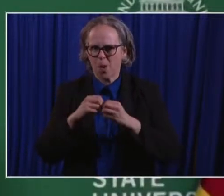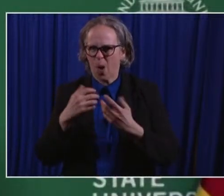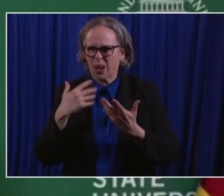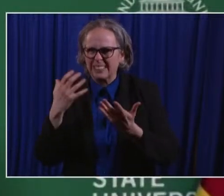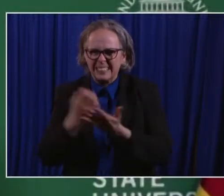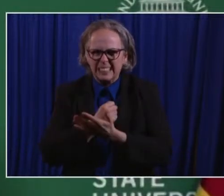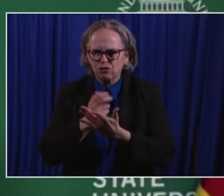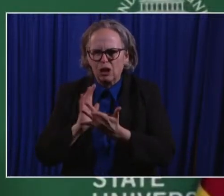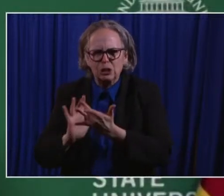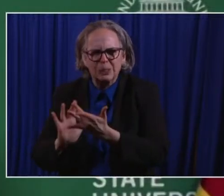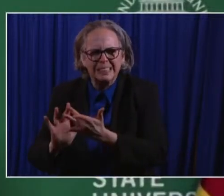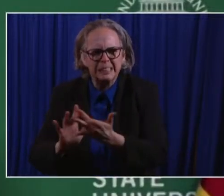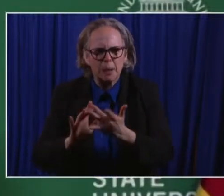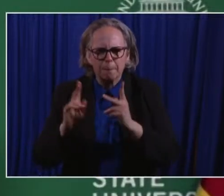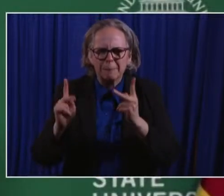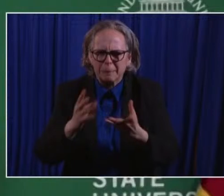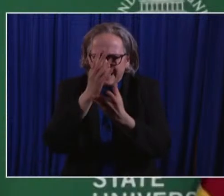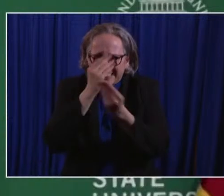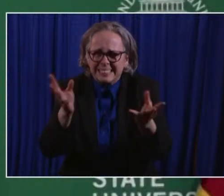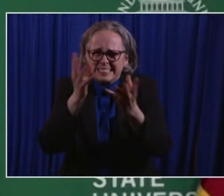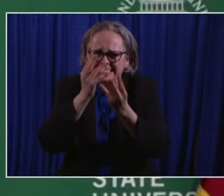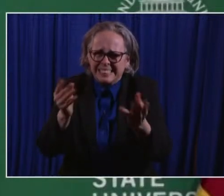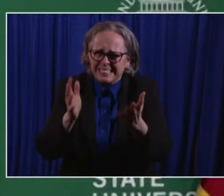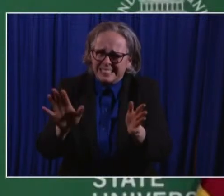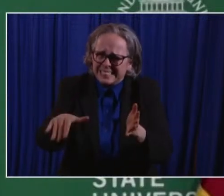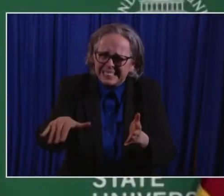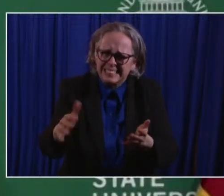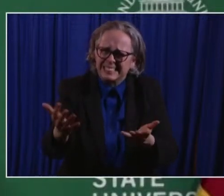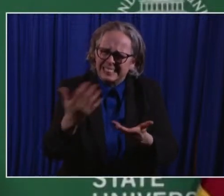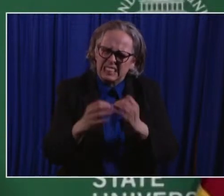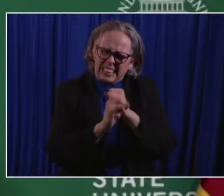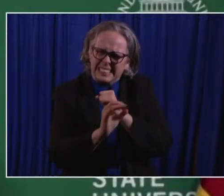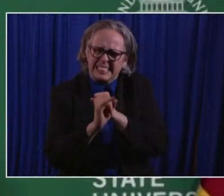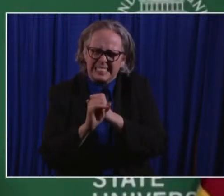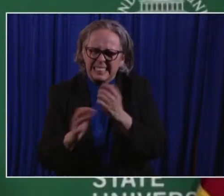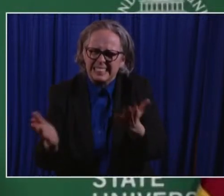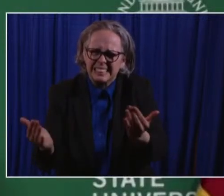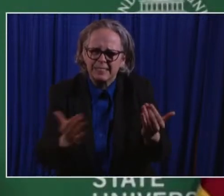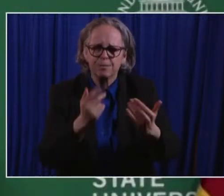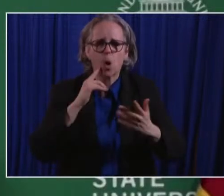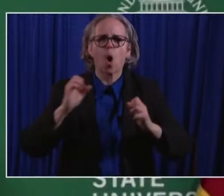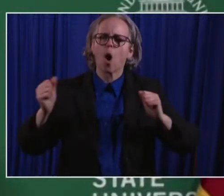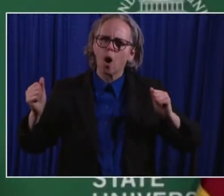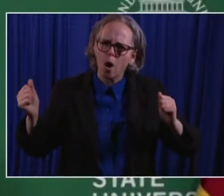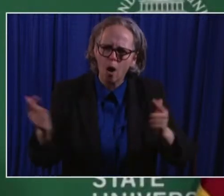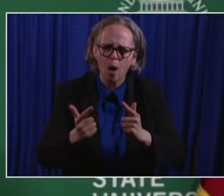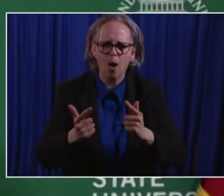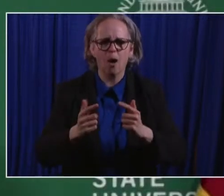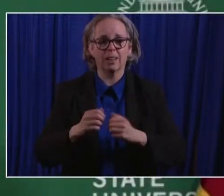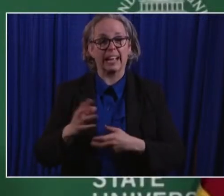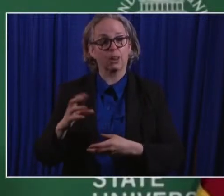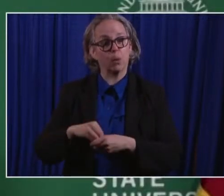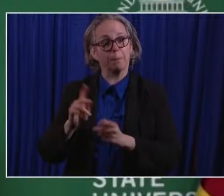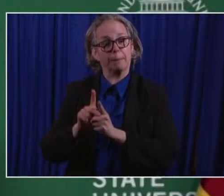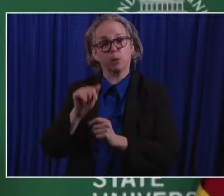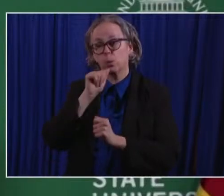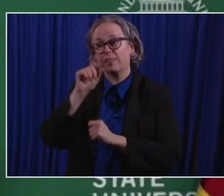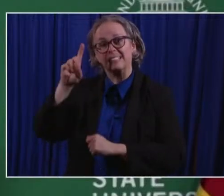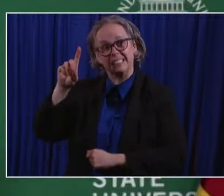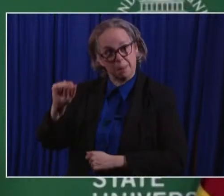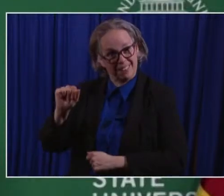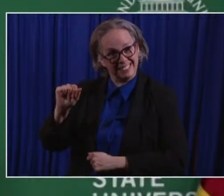information accessible to all Ohioans, including those with disabilities, we are announcing a new project with the Ohio Department of Health